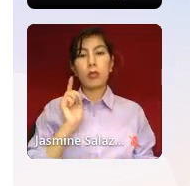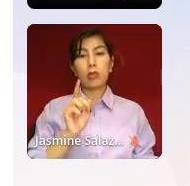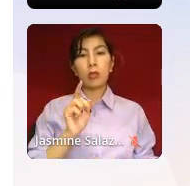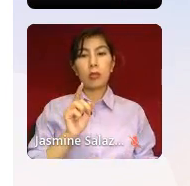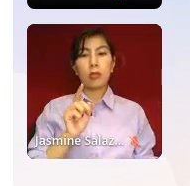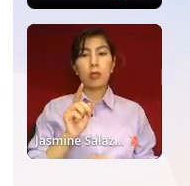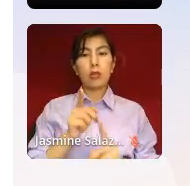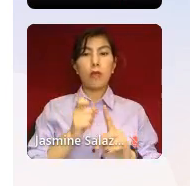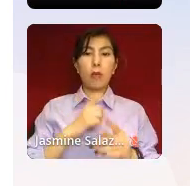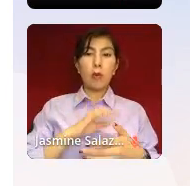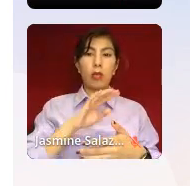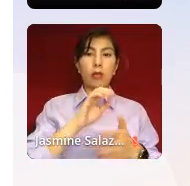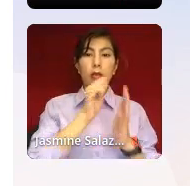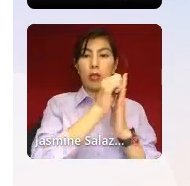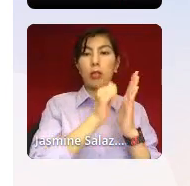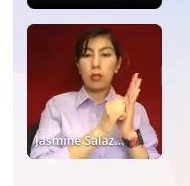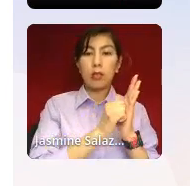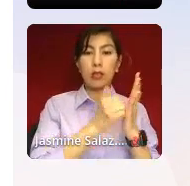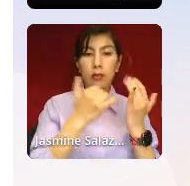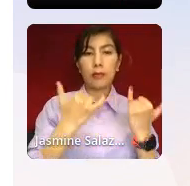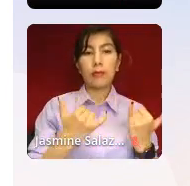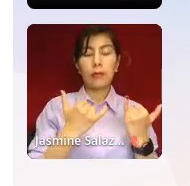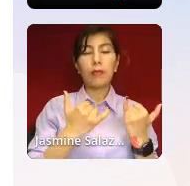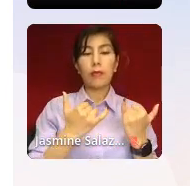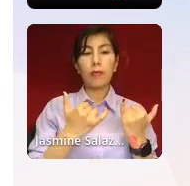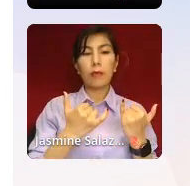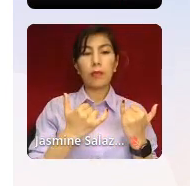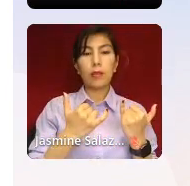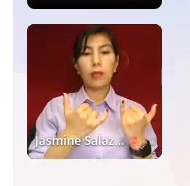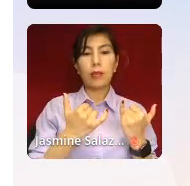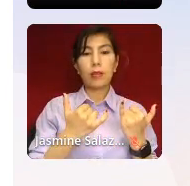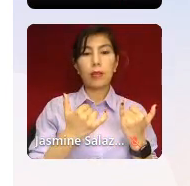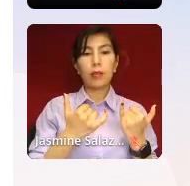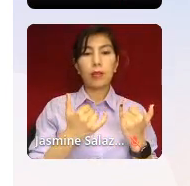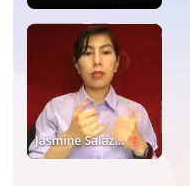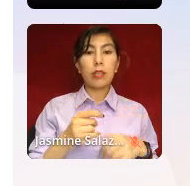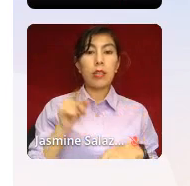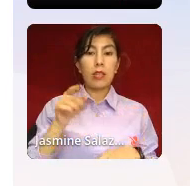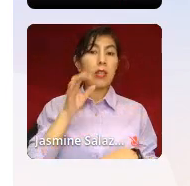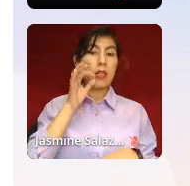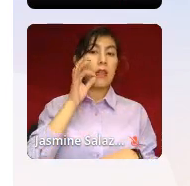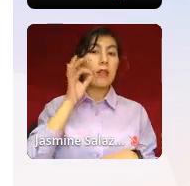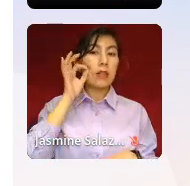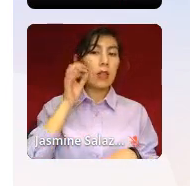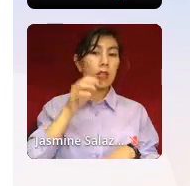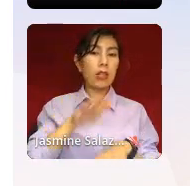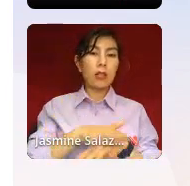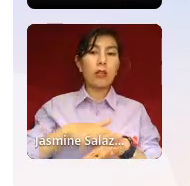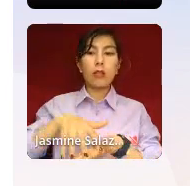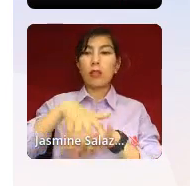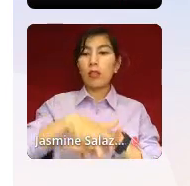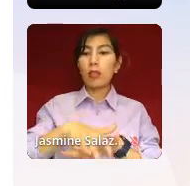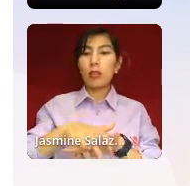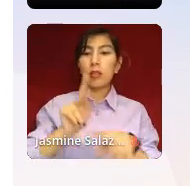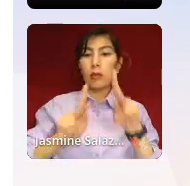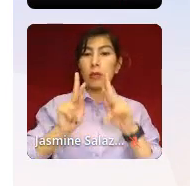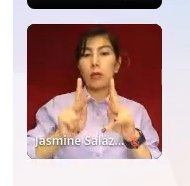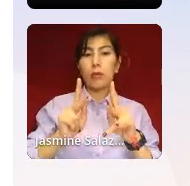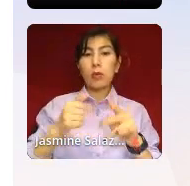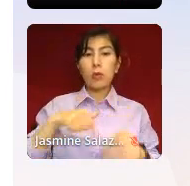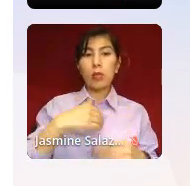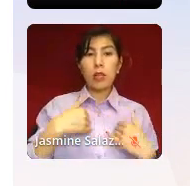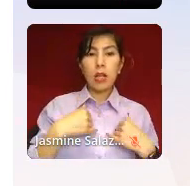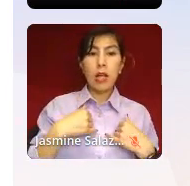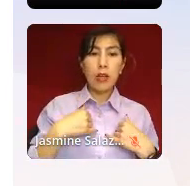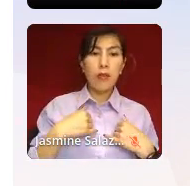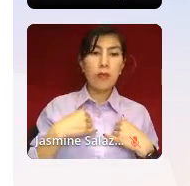our agenda who are Native Indigenous peoples. And so we have a lightning